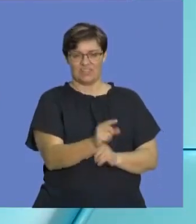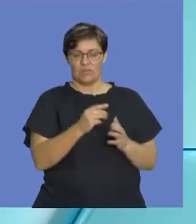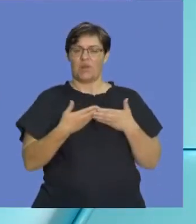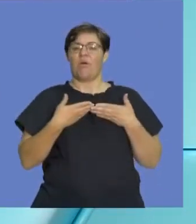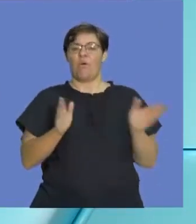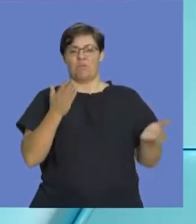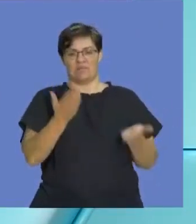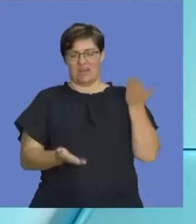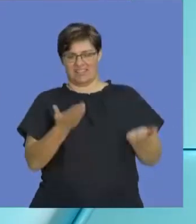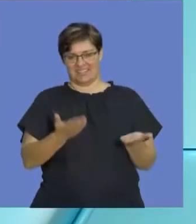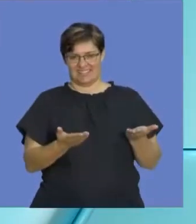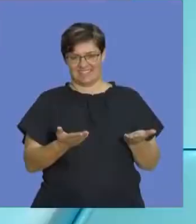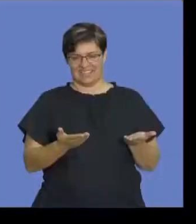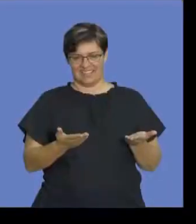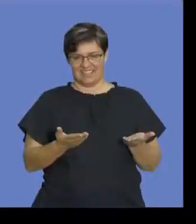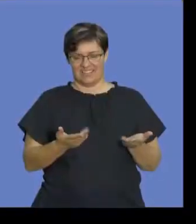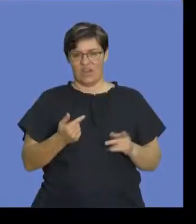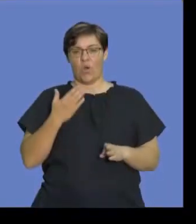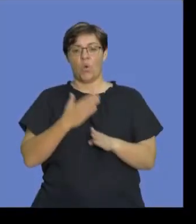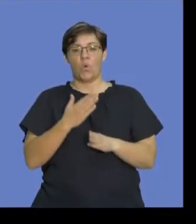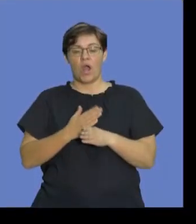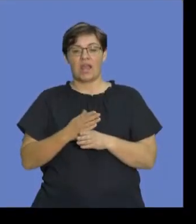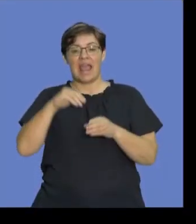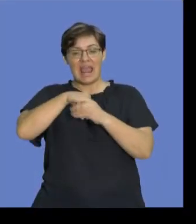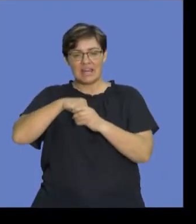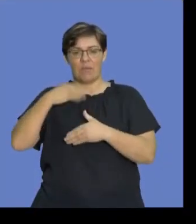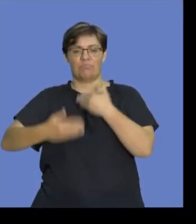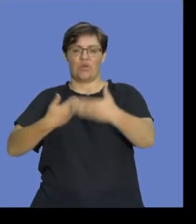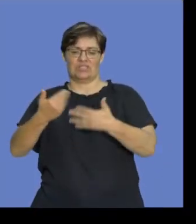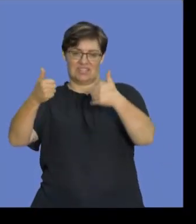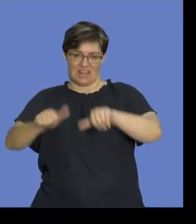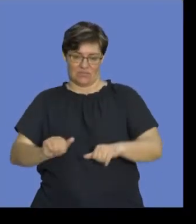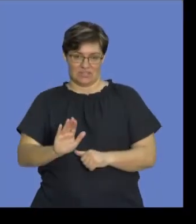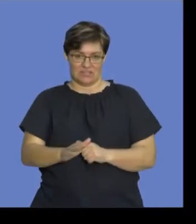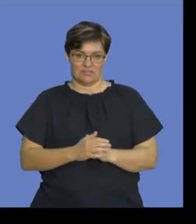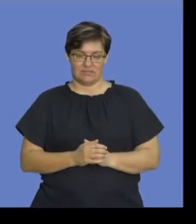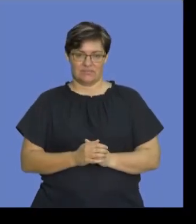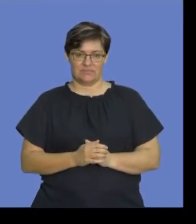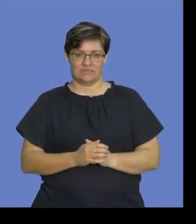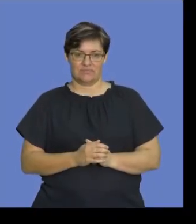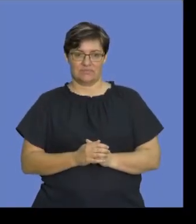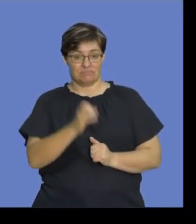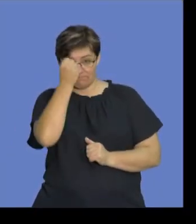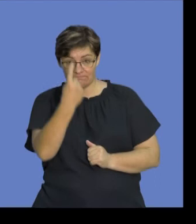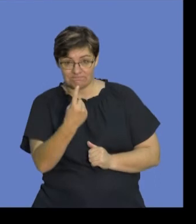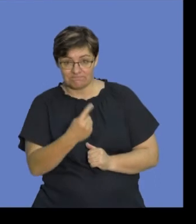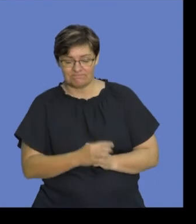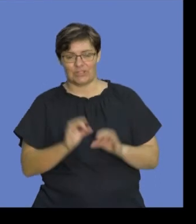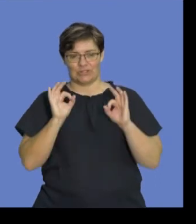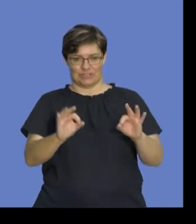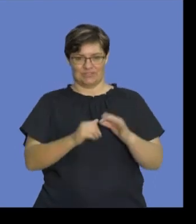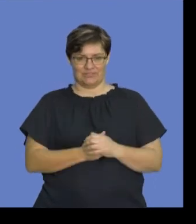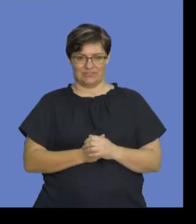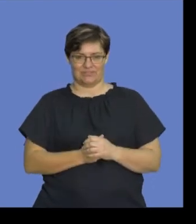would be my opening balance in my work in process account. Okay? Got